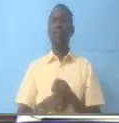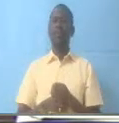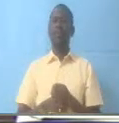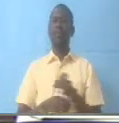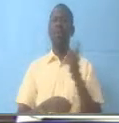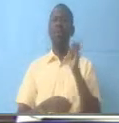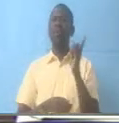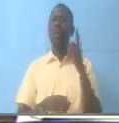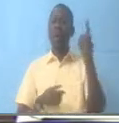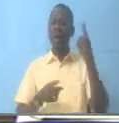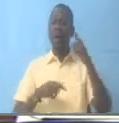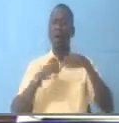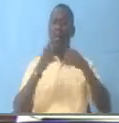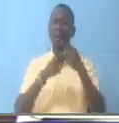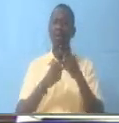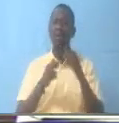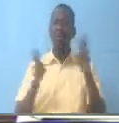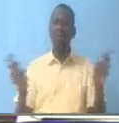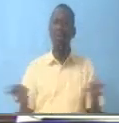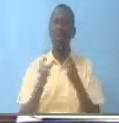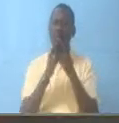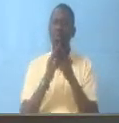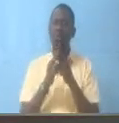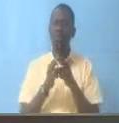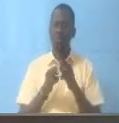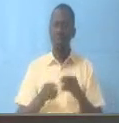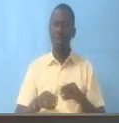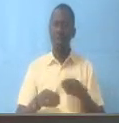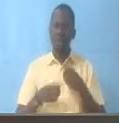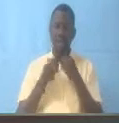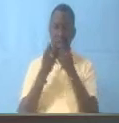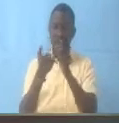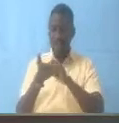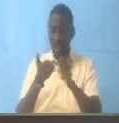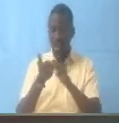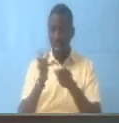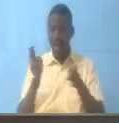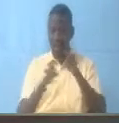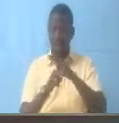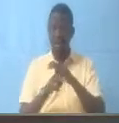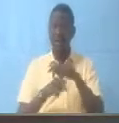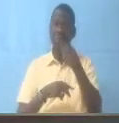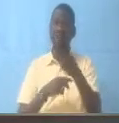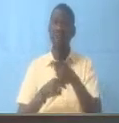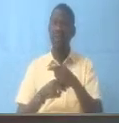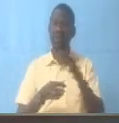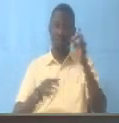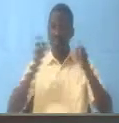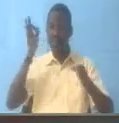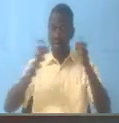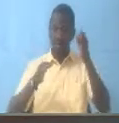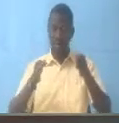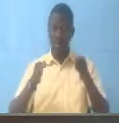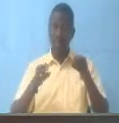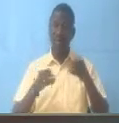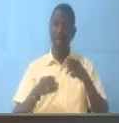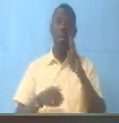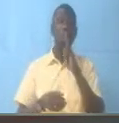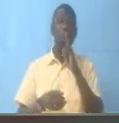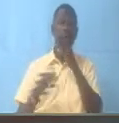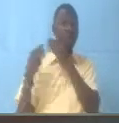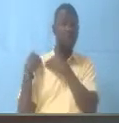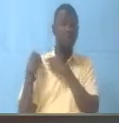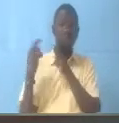for prosecution? Naka li nga xamne mom lañ dogal nak pour ñu atté len.